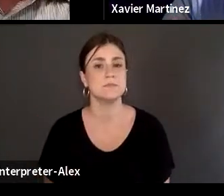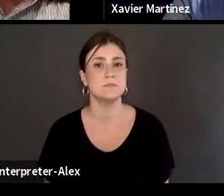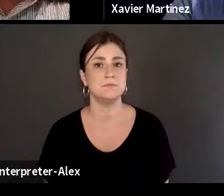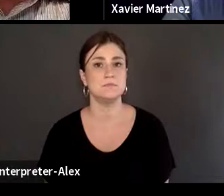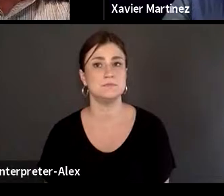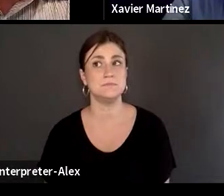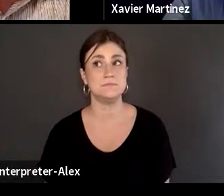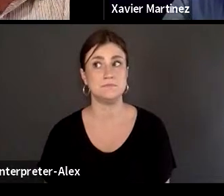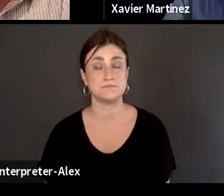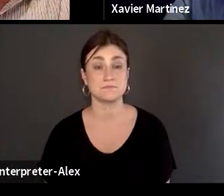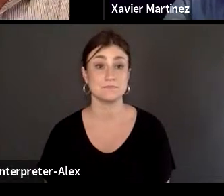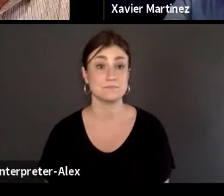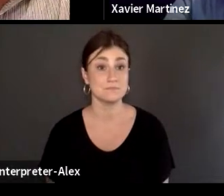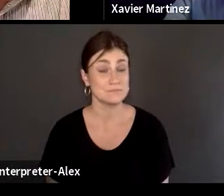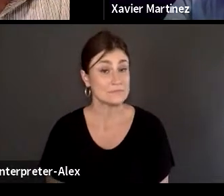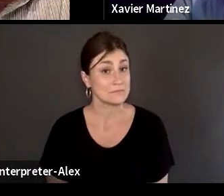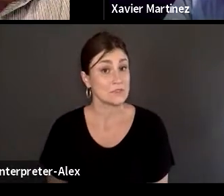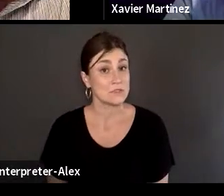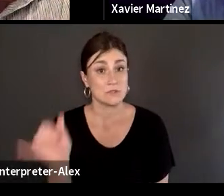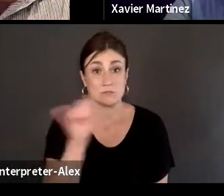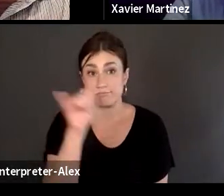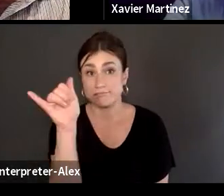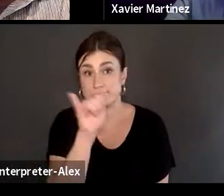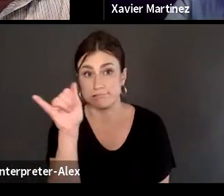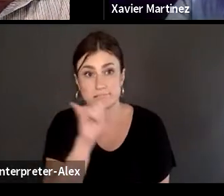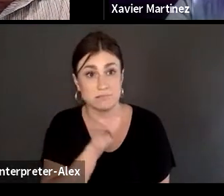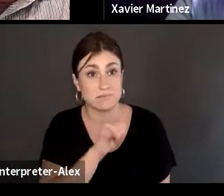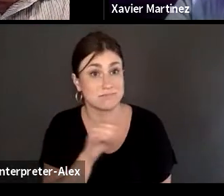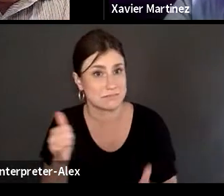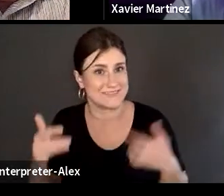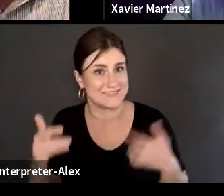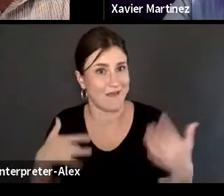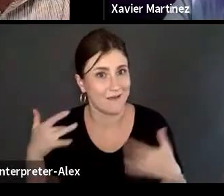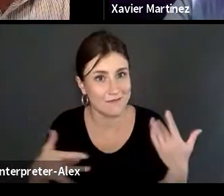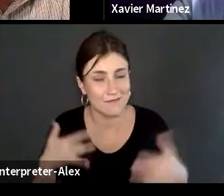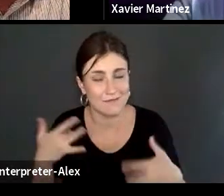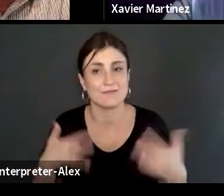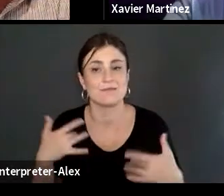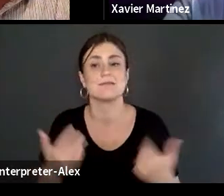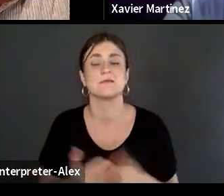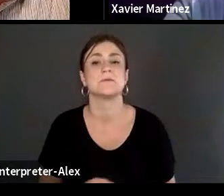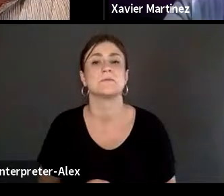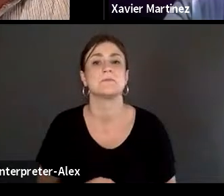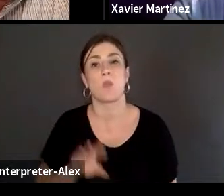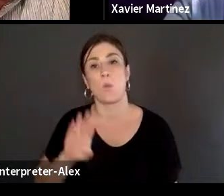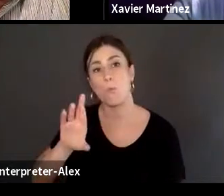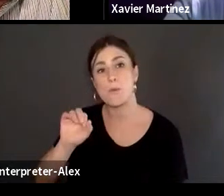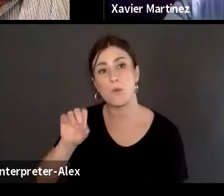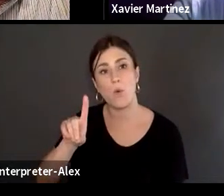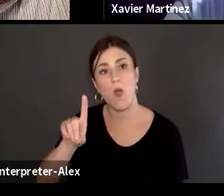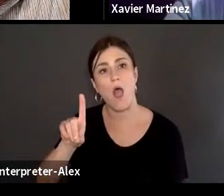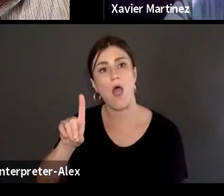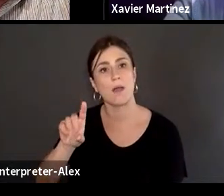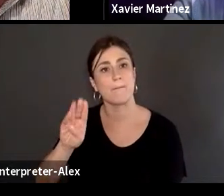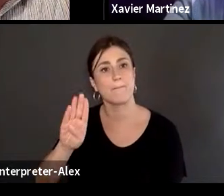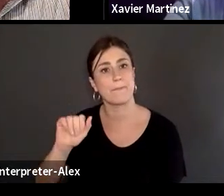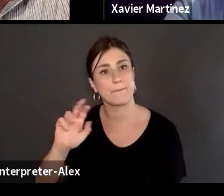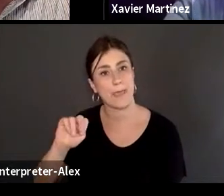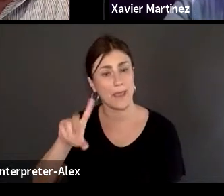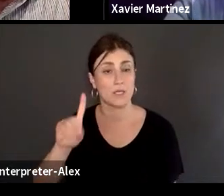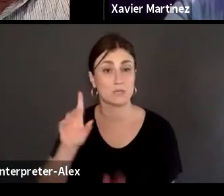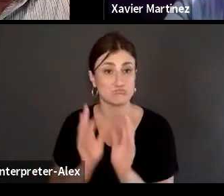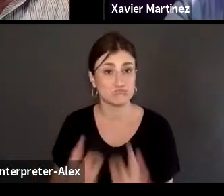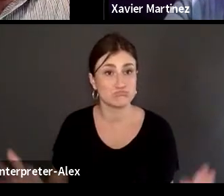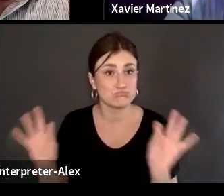This is exciting. This is really exciting because I think that although broadband is so important to bringing more business